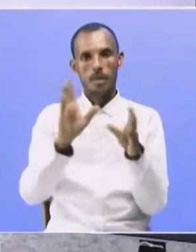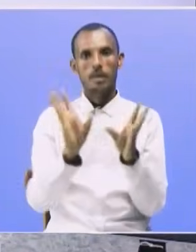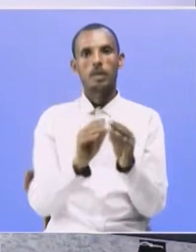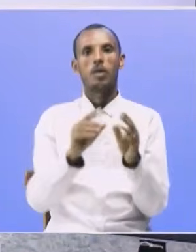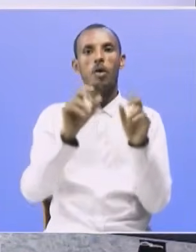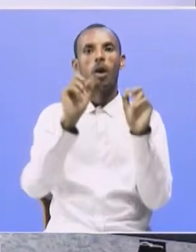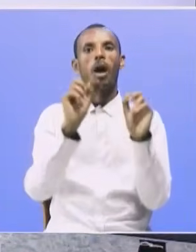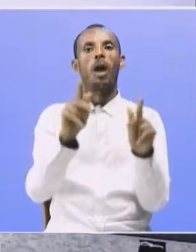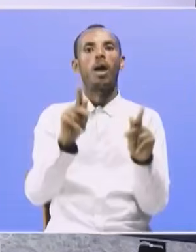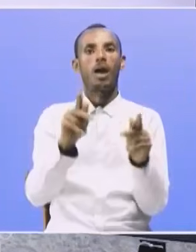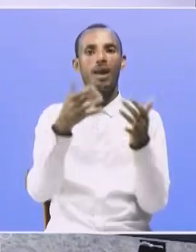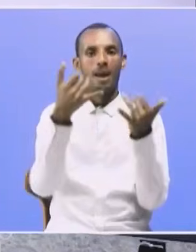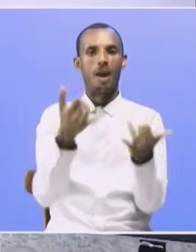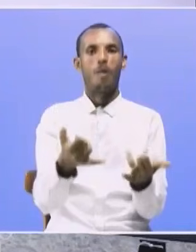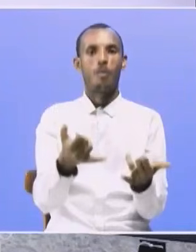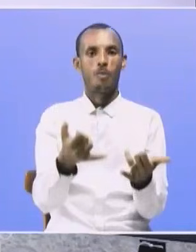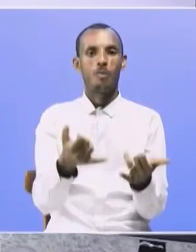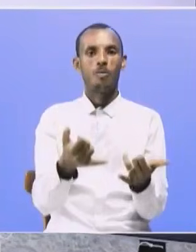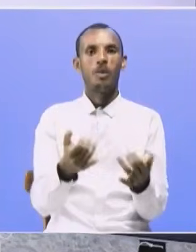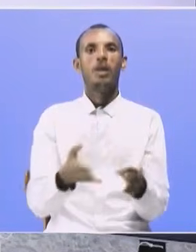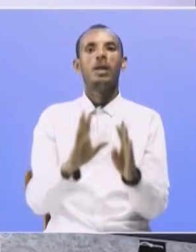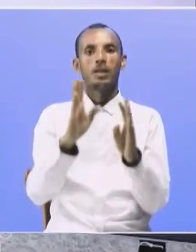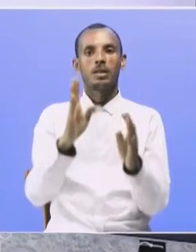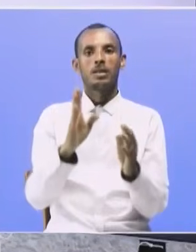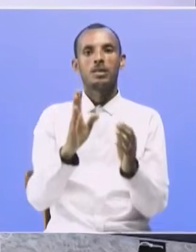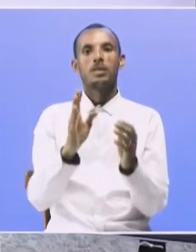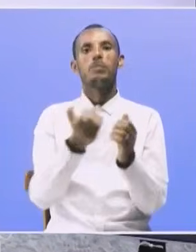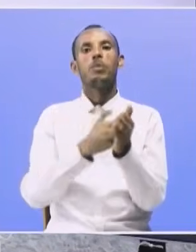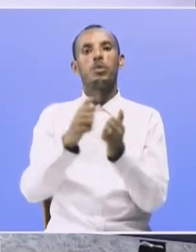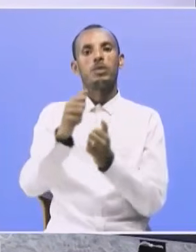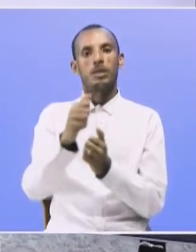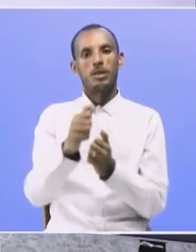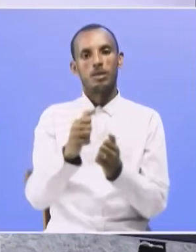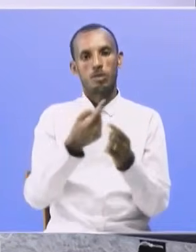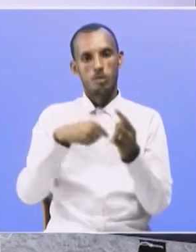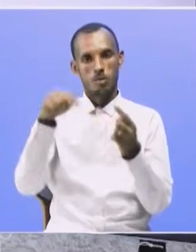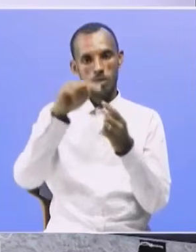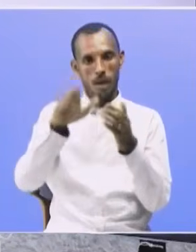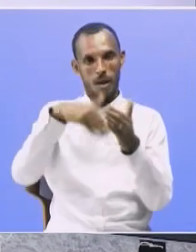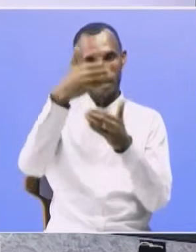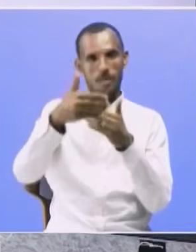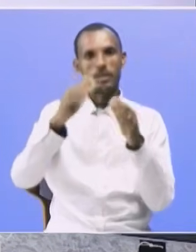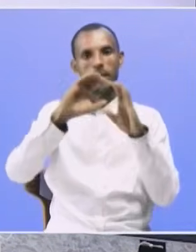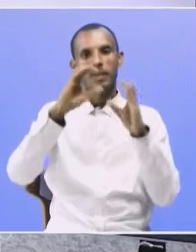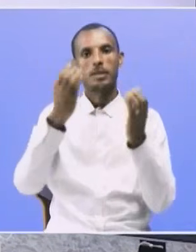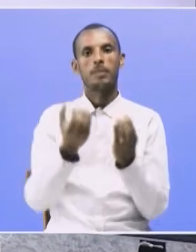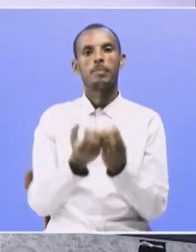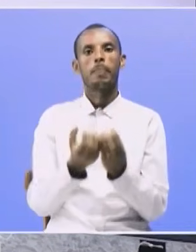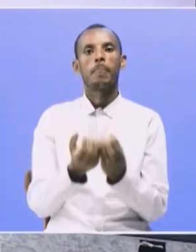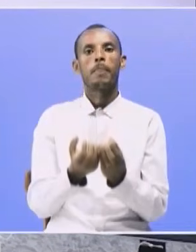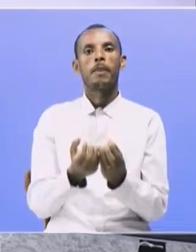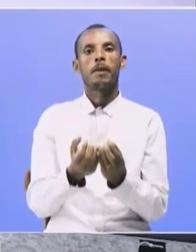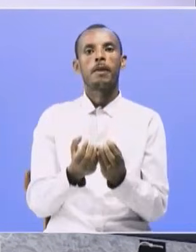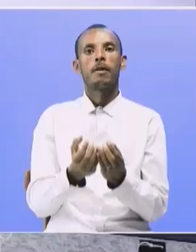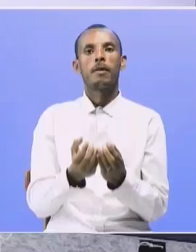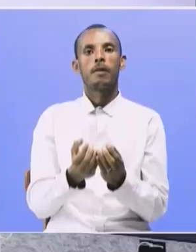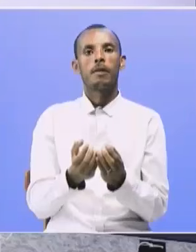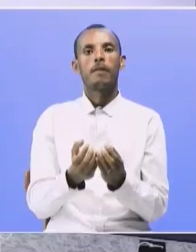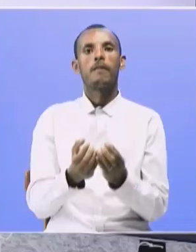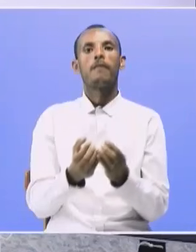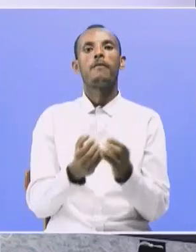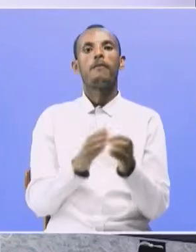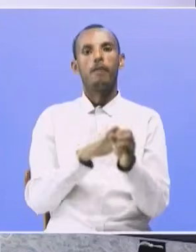Okay. Now, let's proceed to the next section, finite